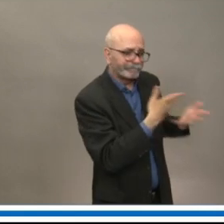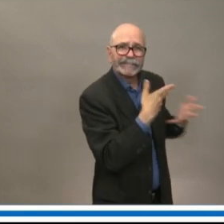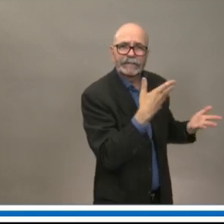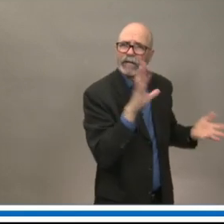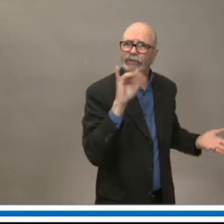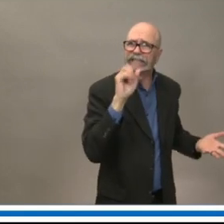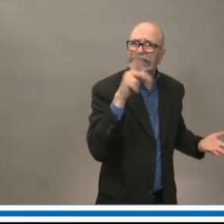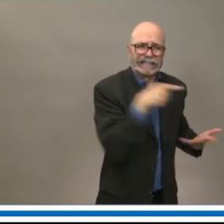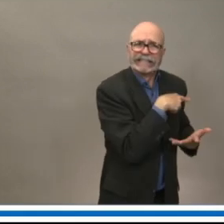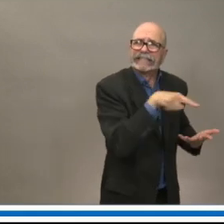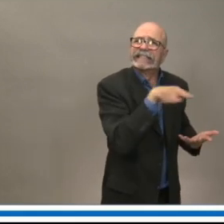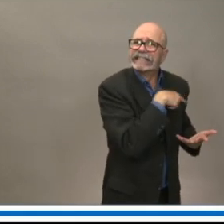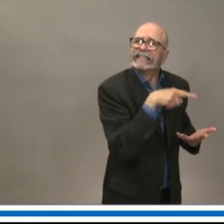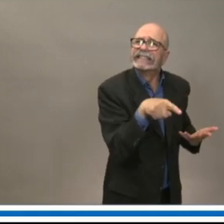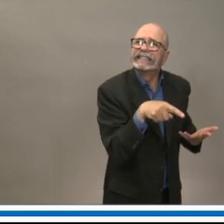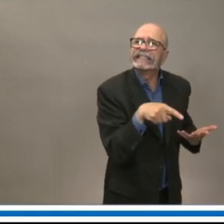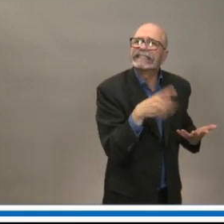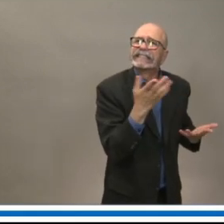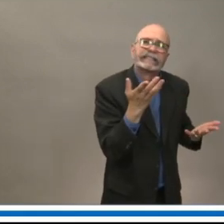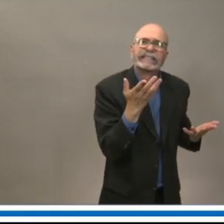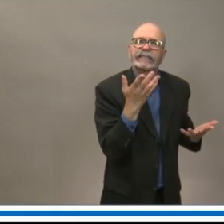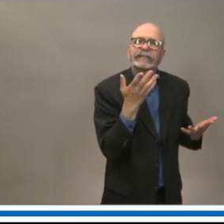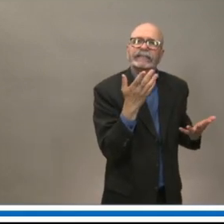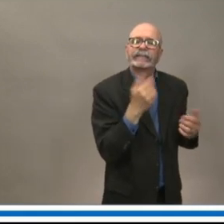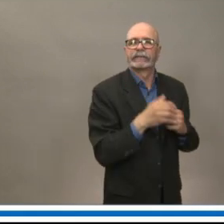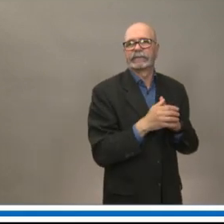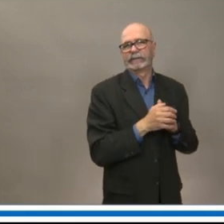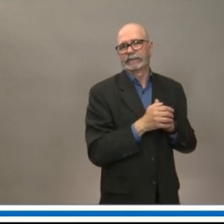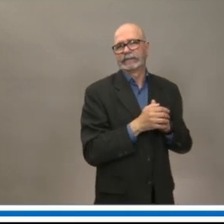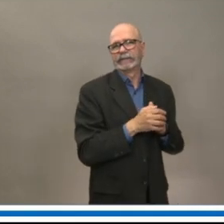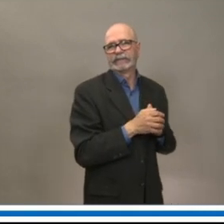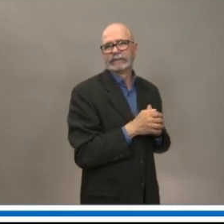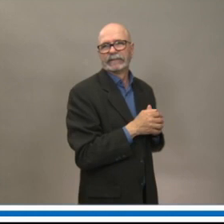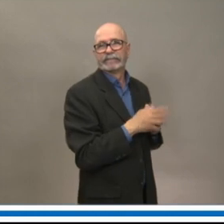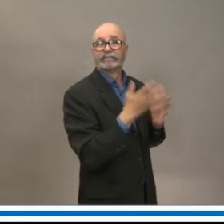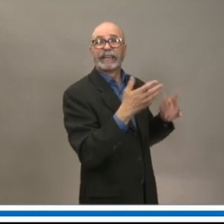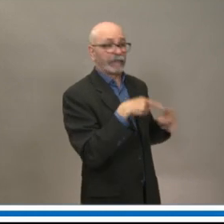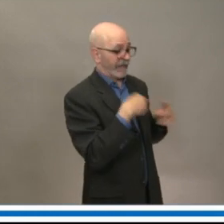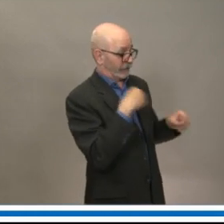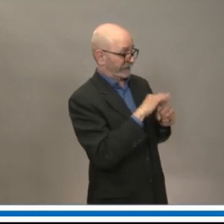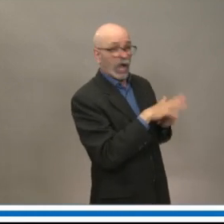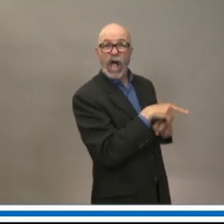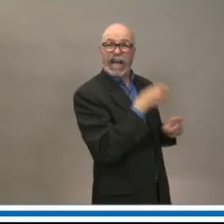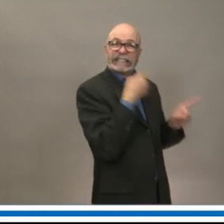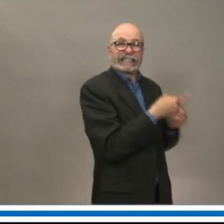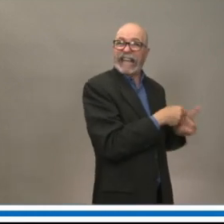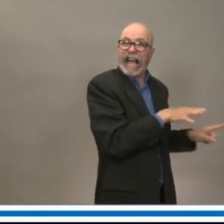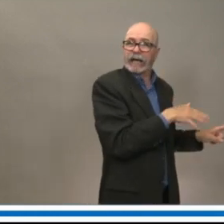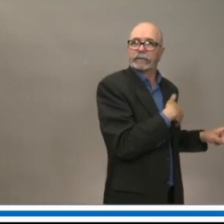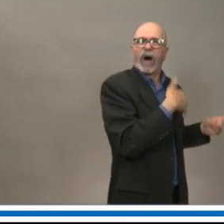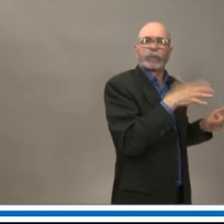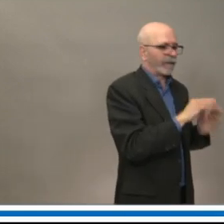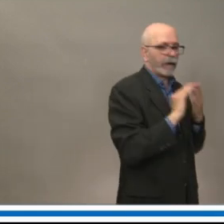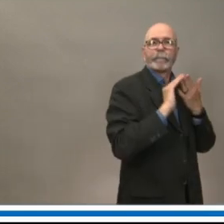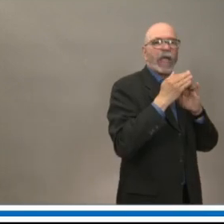put undue pressure from communities just because they may have an outbreak going on. So it's always balancing how